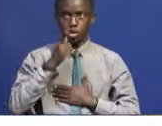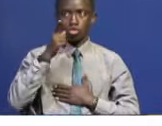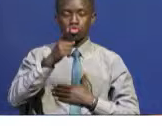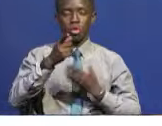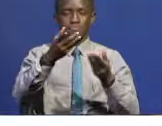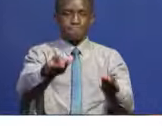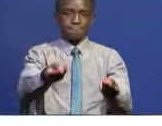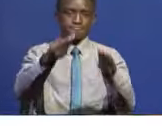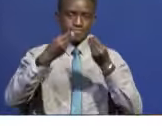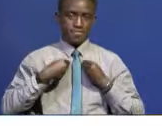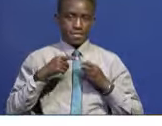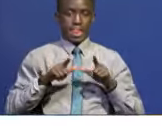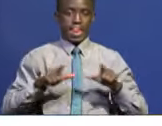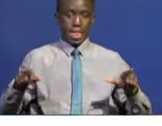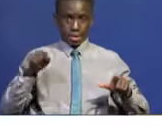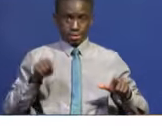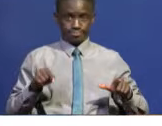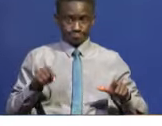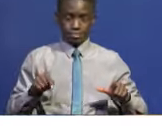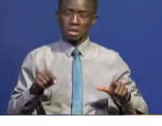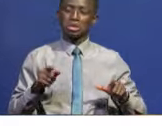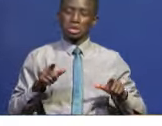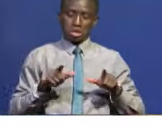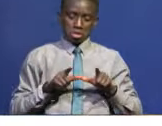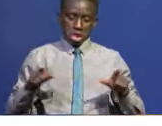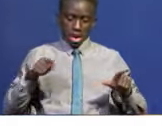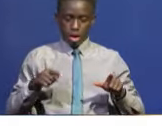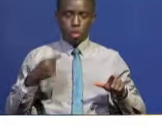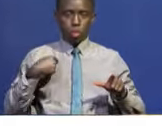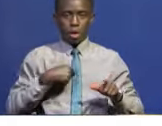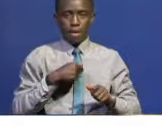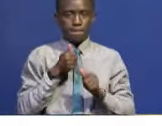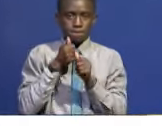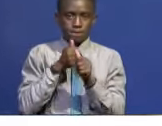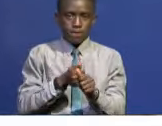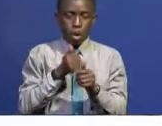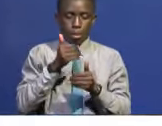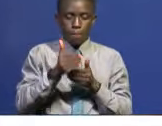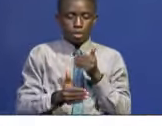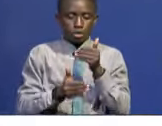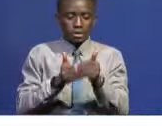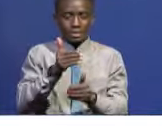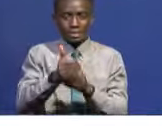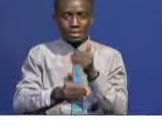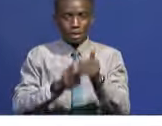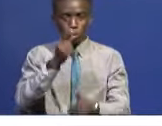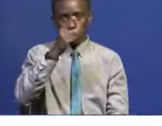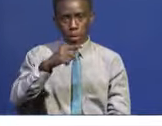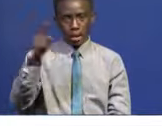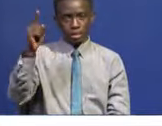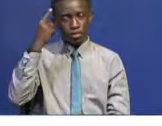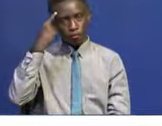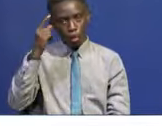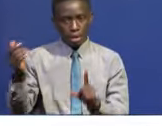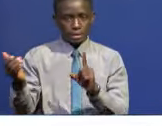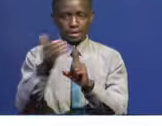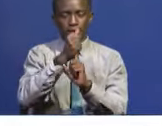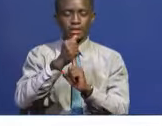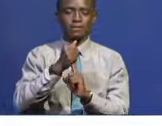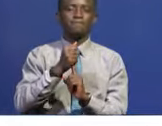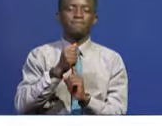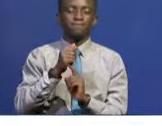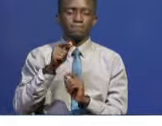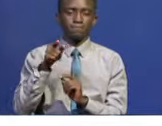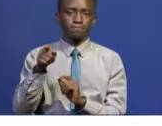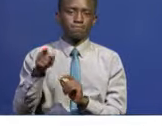land, and we have been following the due process to get the documentation. I told my students not to